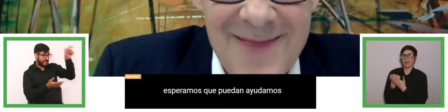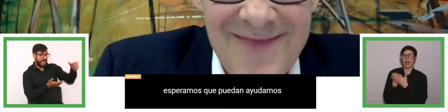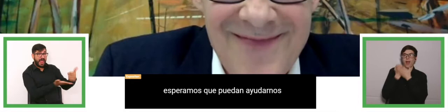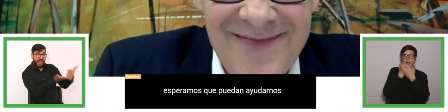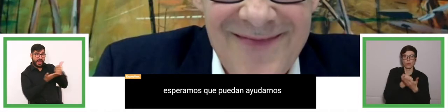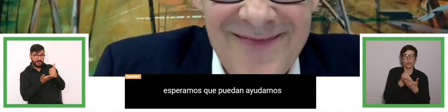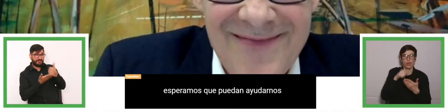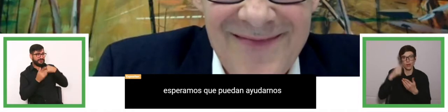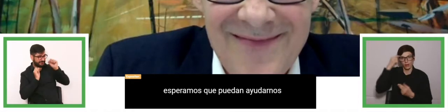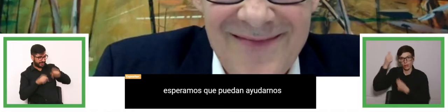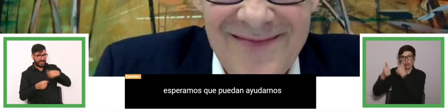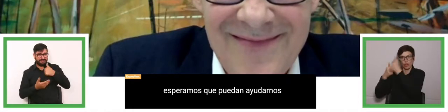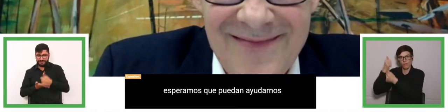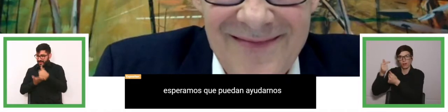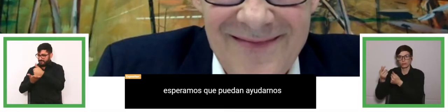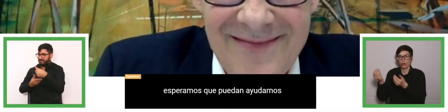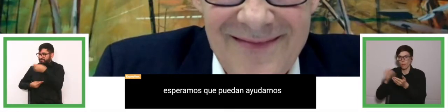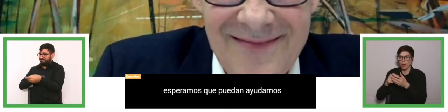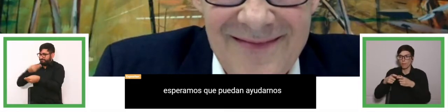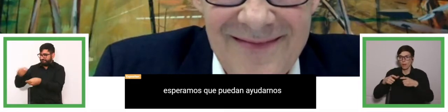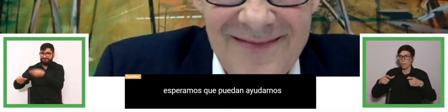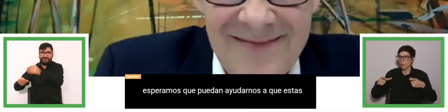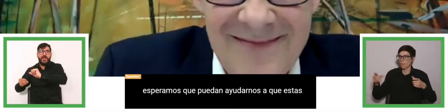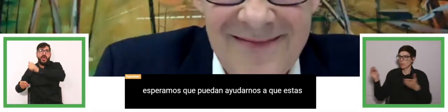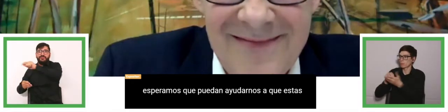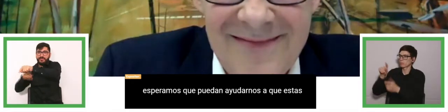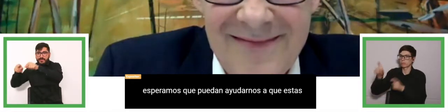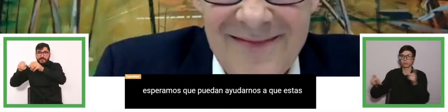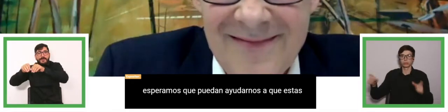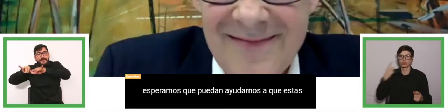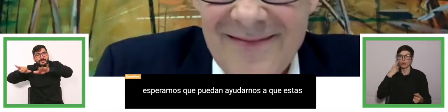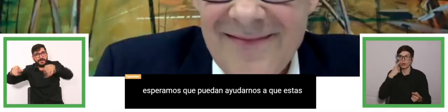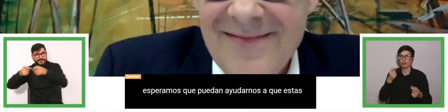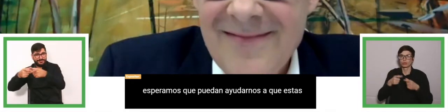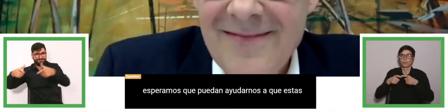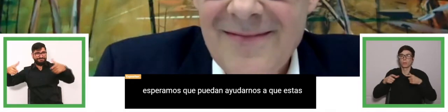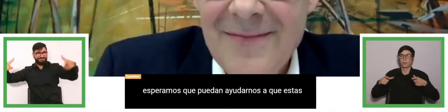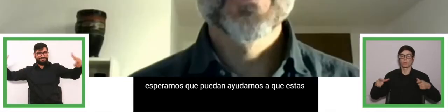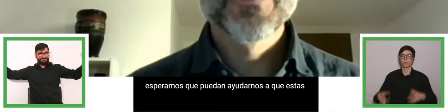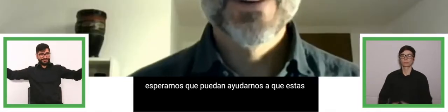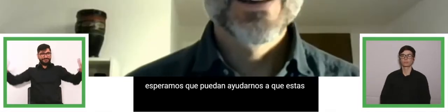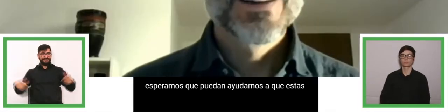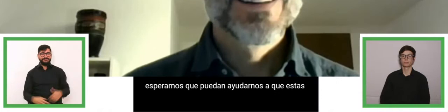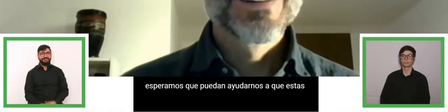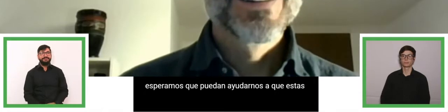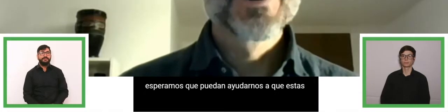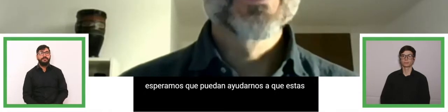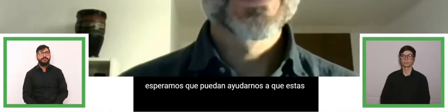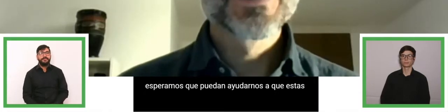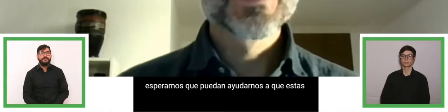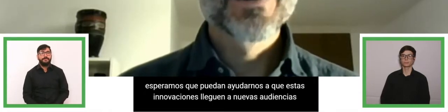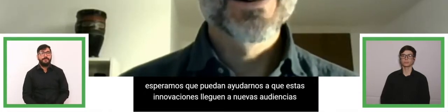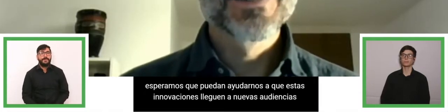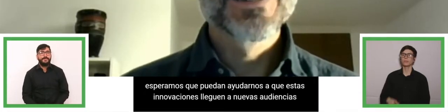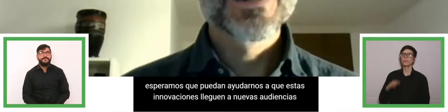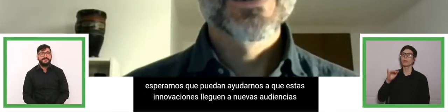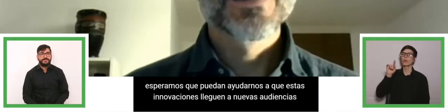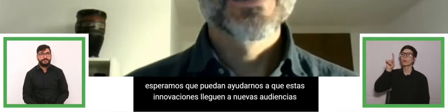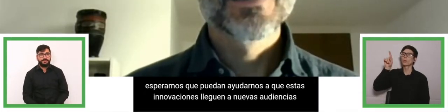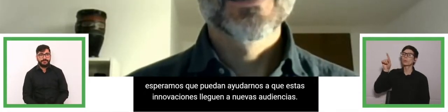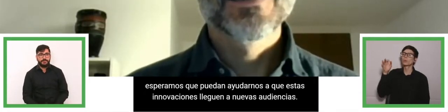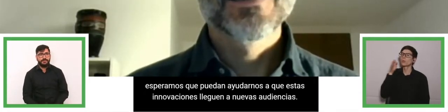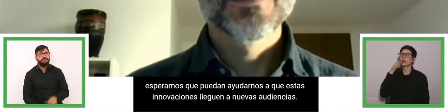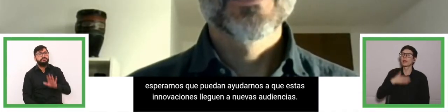audiences. Thank you, Martin. Nevgul, what would be your message to the